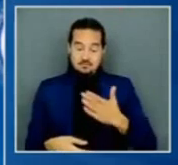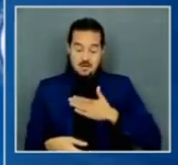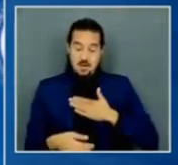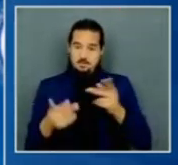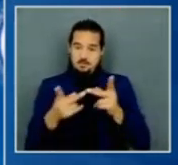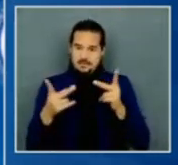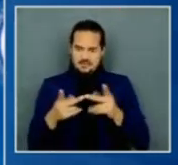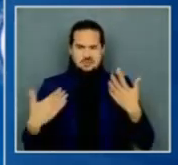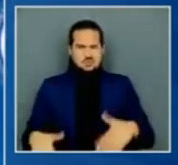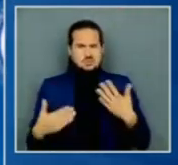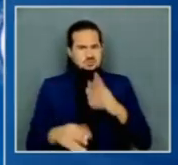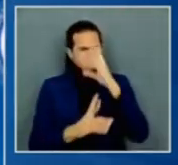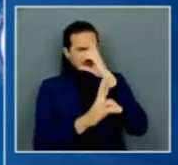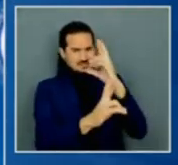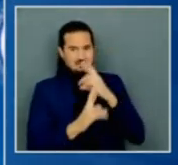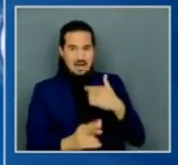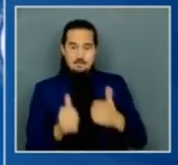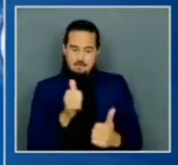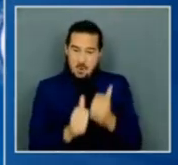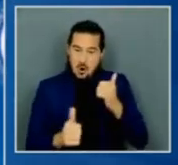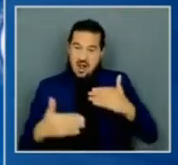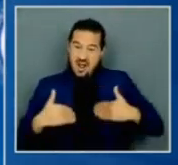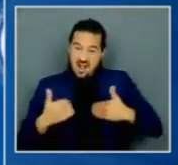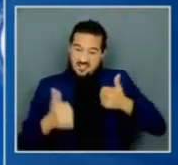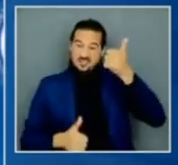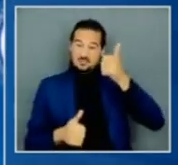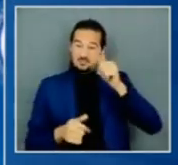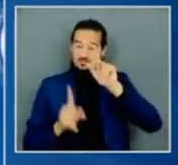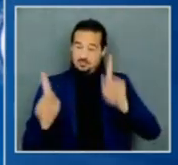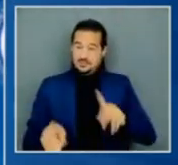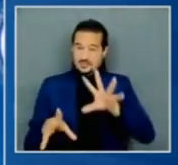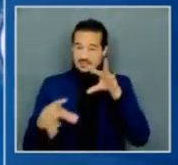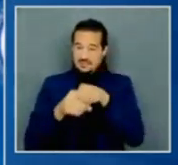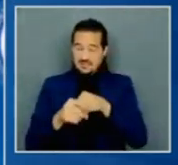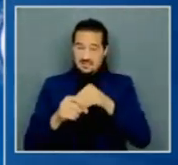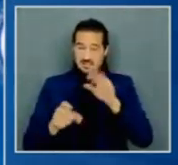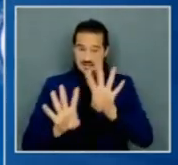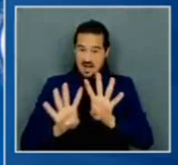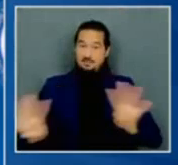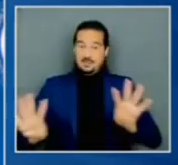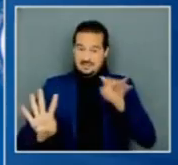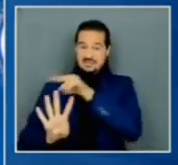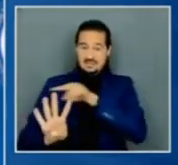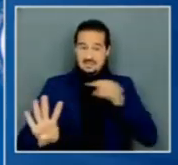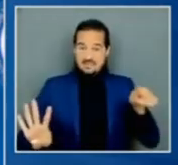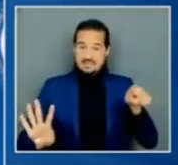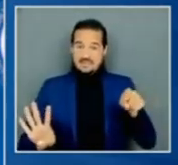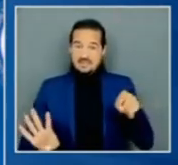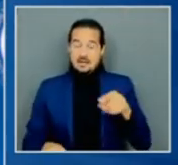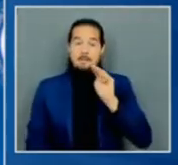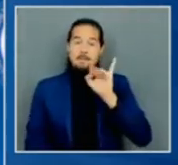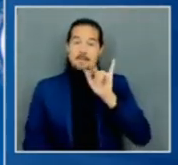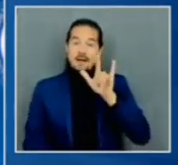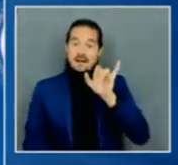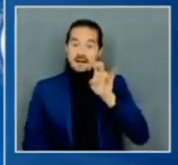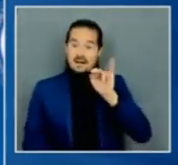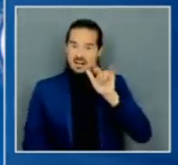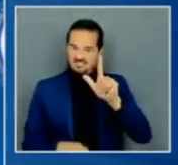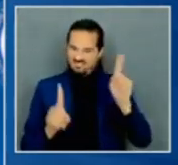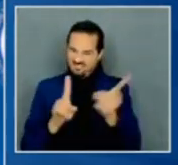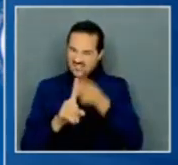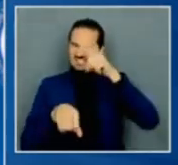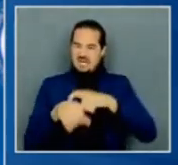member so far named to this cabinet and the first millennial invited to a seat at that table. Newer generations have a lot at stake